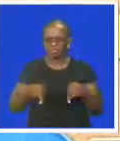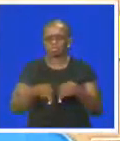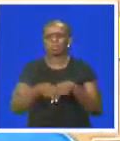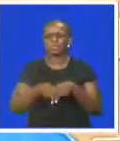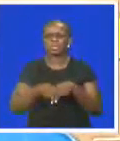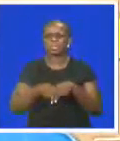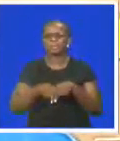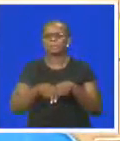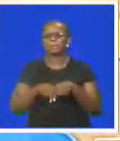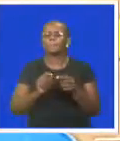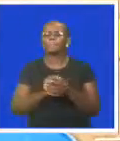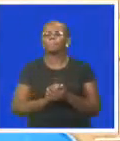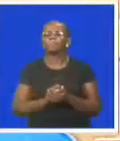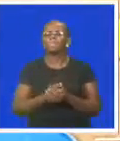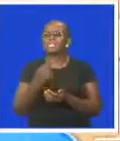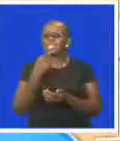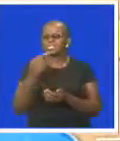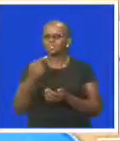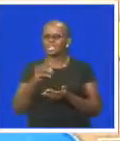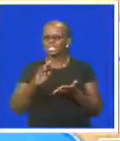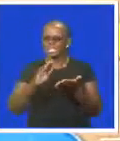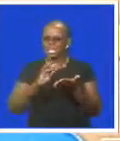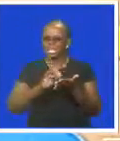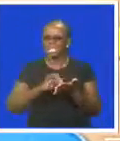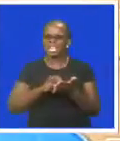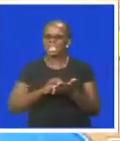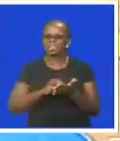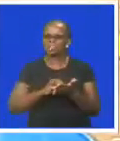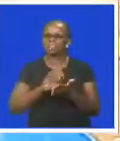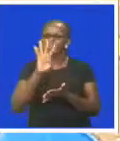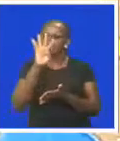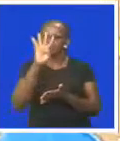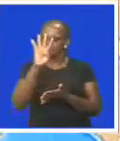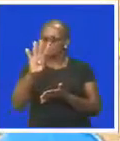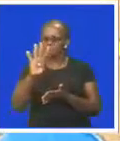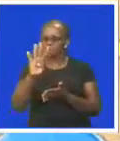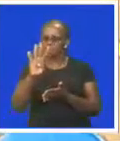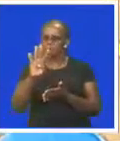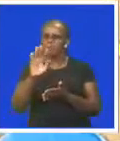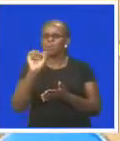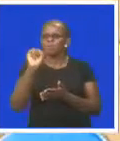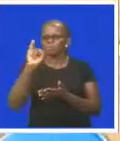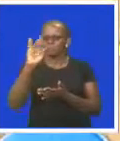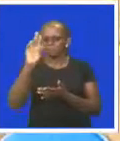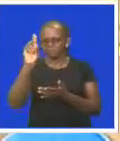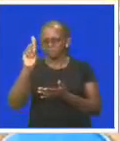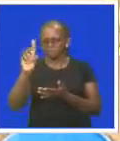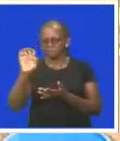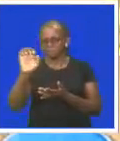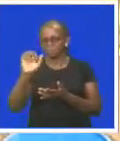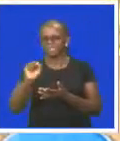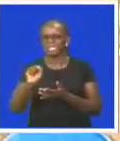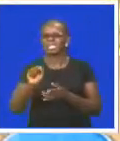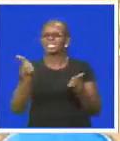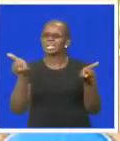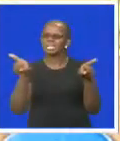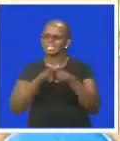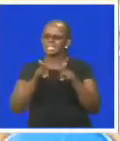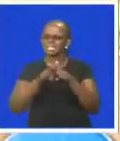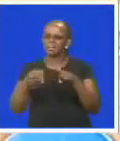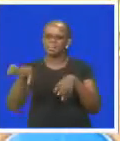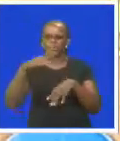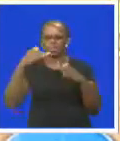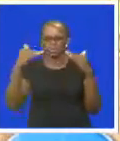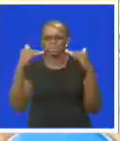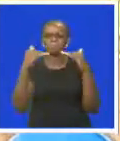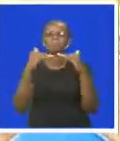square. We say the square has how many sides? 4 equal sides. When we say that the sides are equal, it means all the